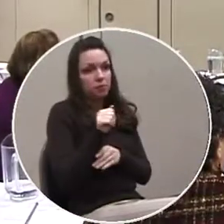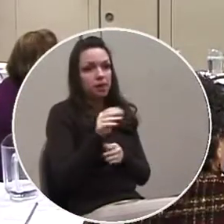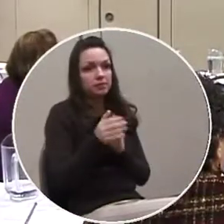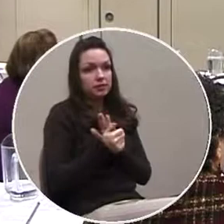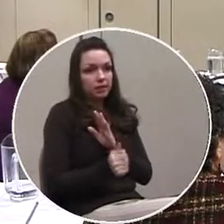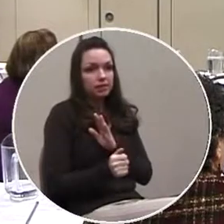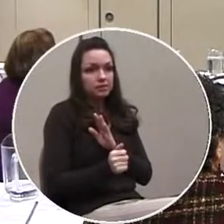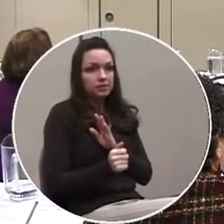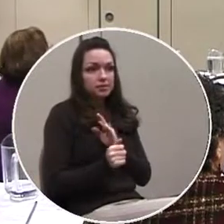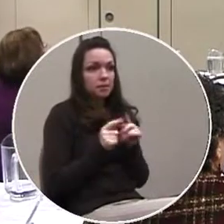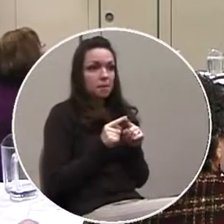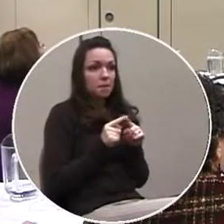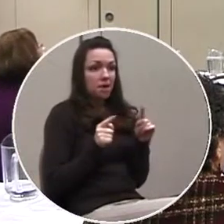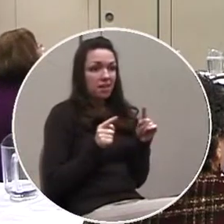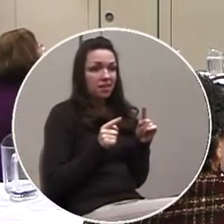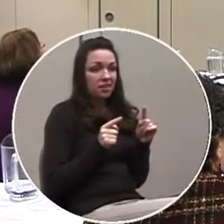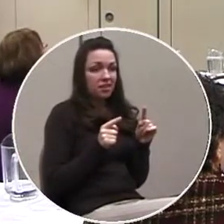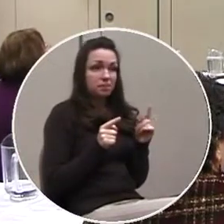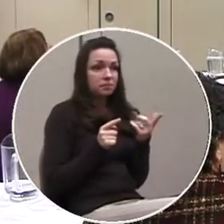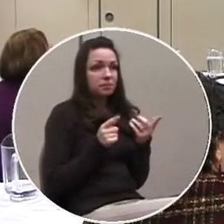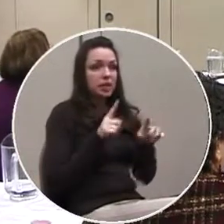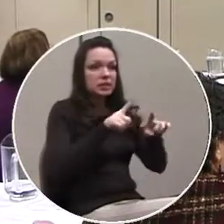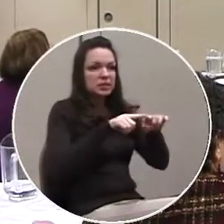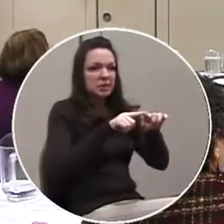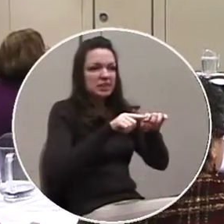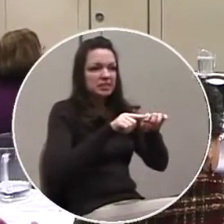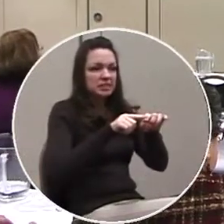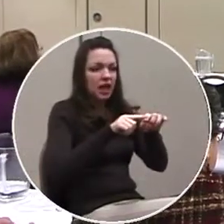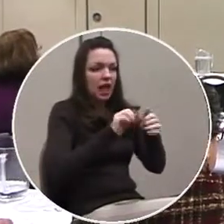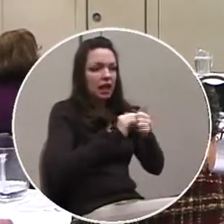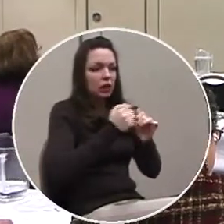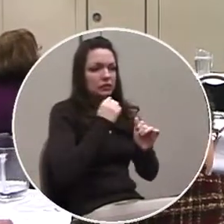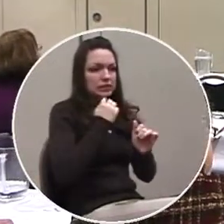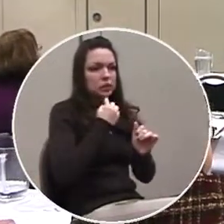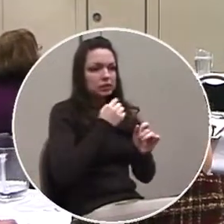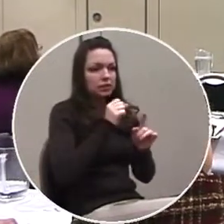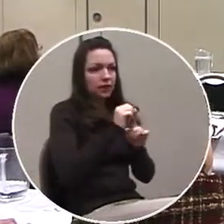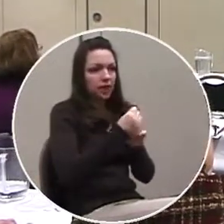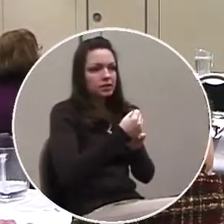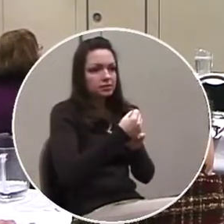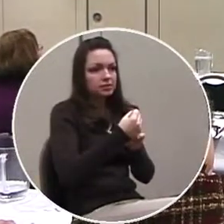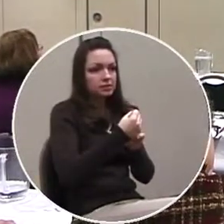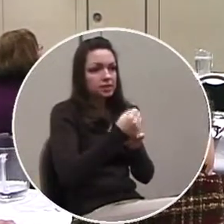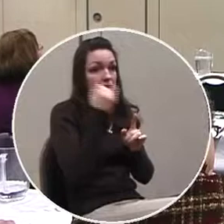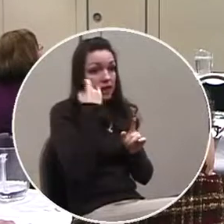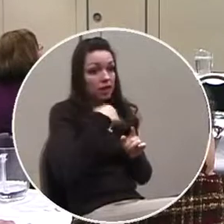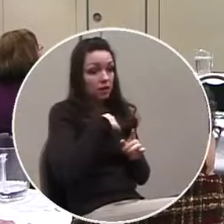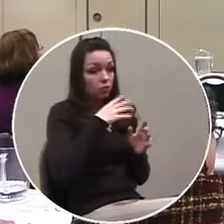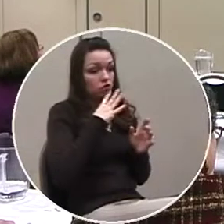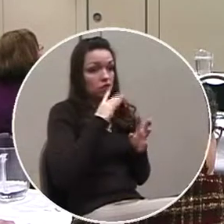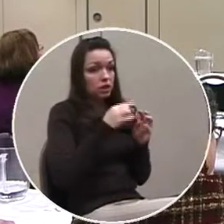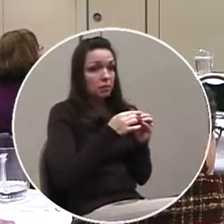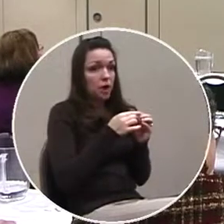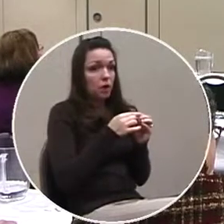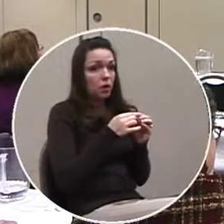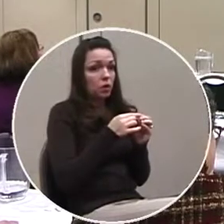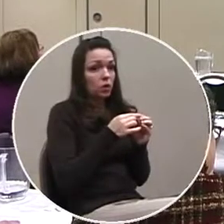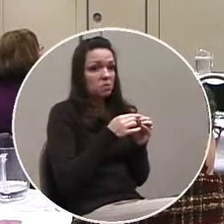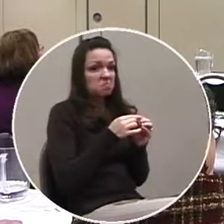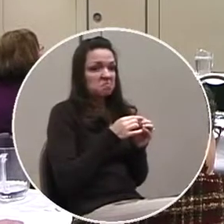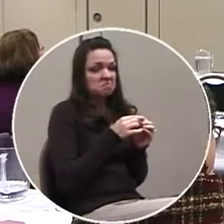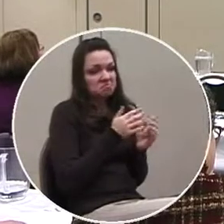skills. But it also depends a little bit on the severity of the case. If we're talking about a mini FBA, one